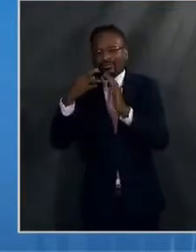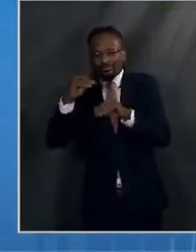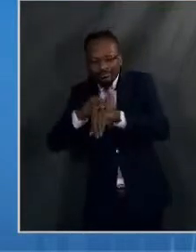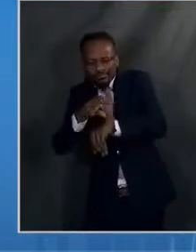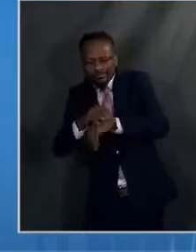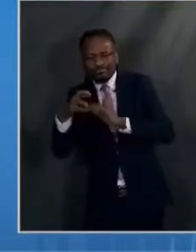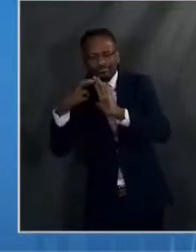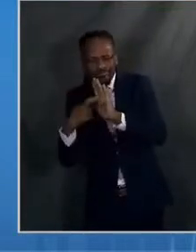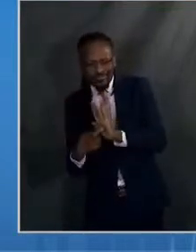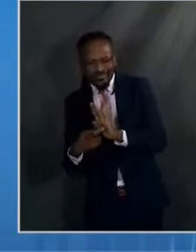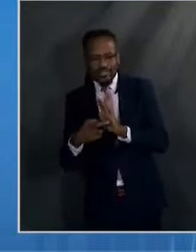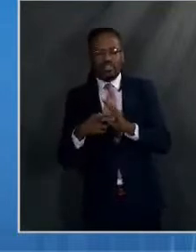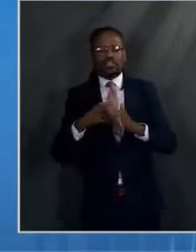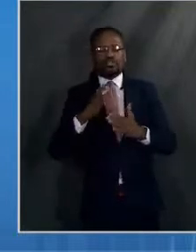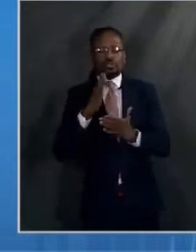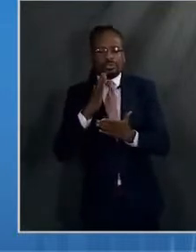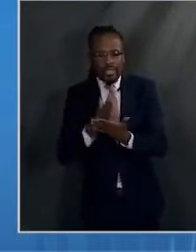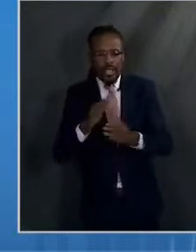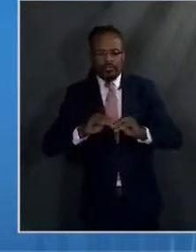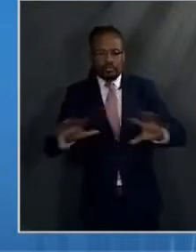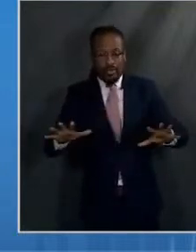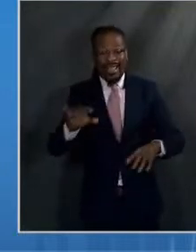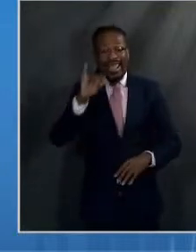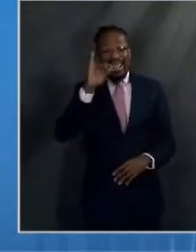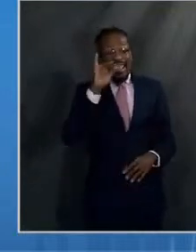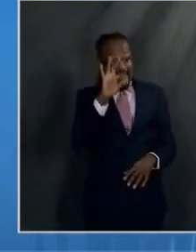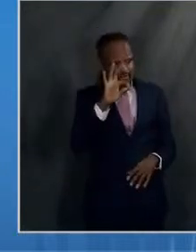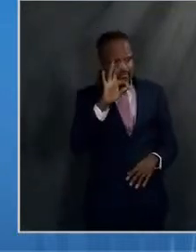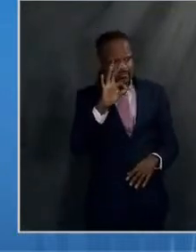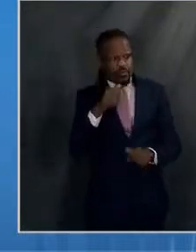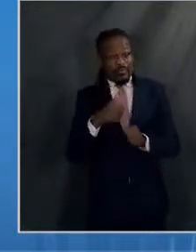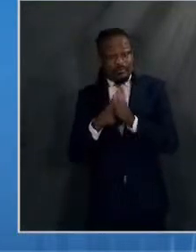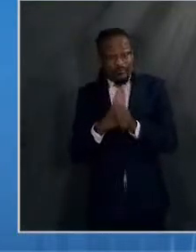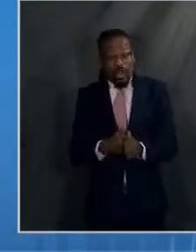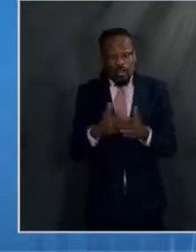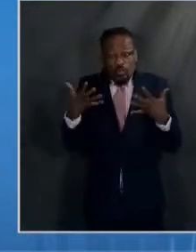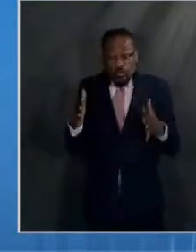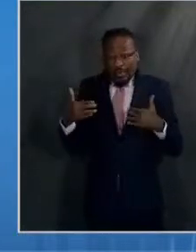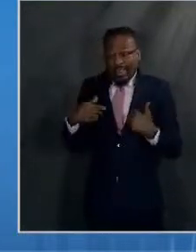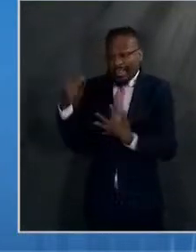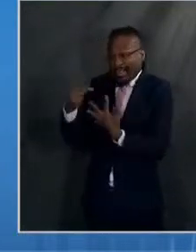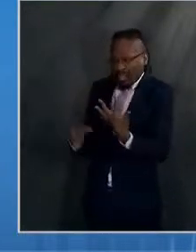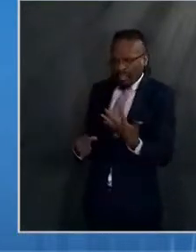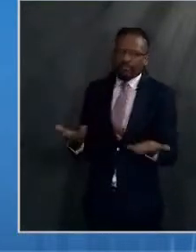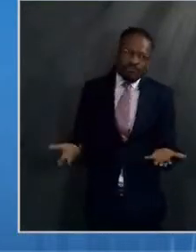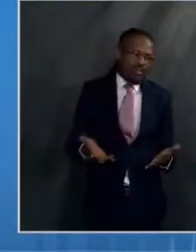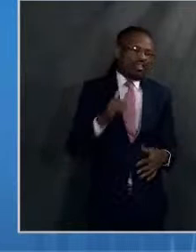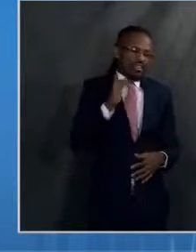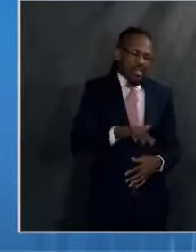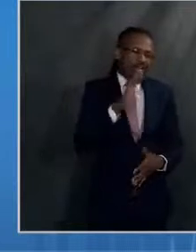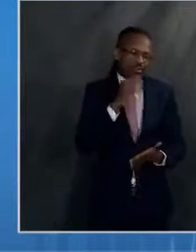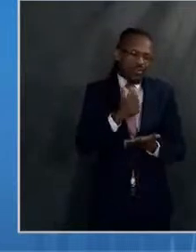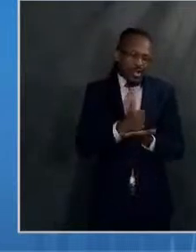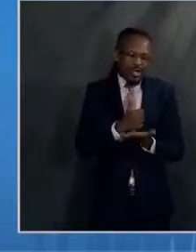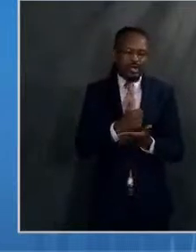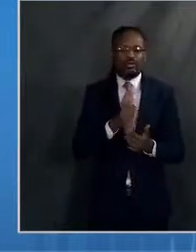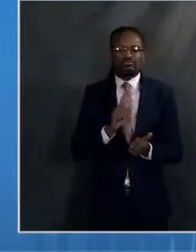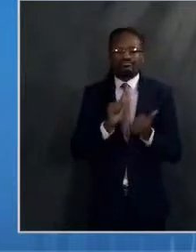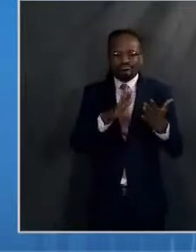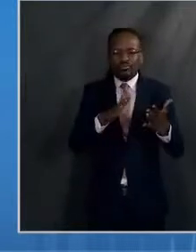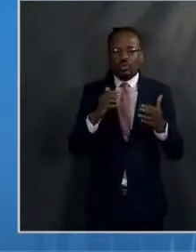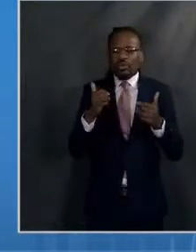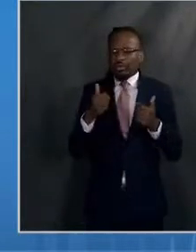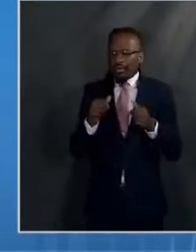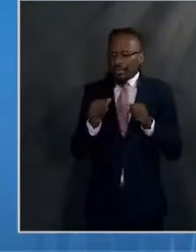we do, we will be adequately addressing the transmissibility of these